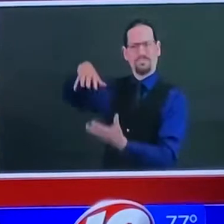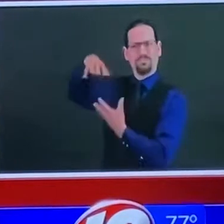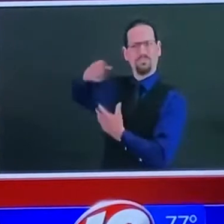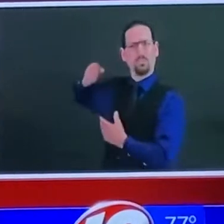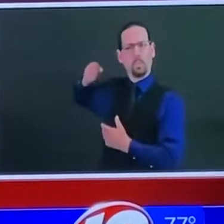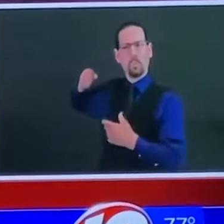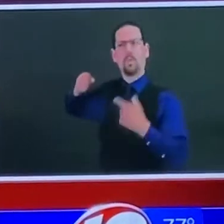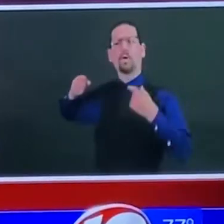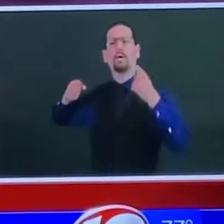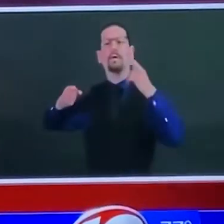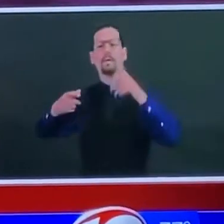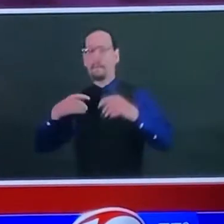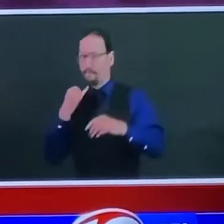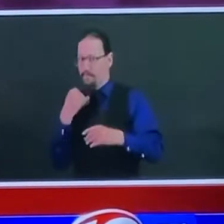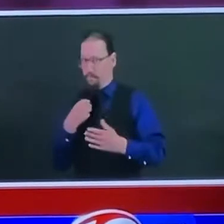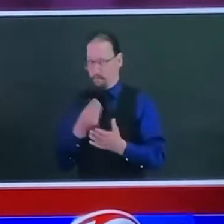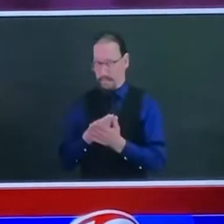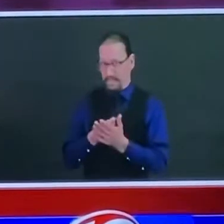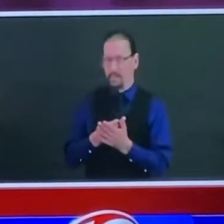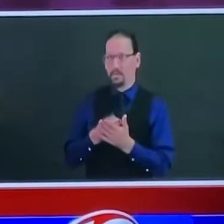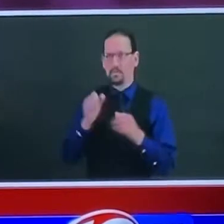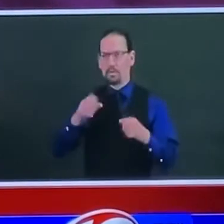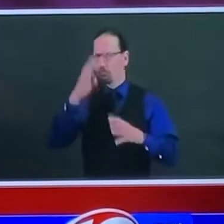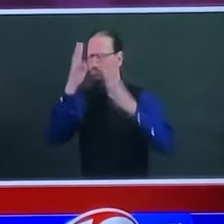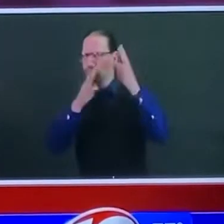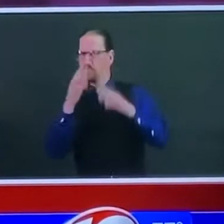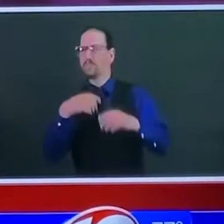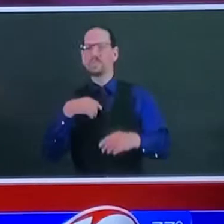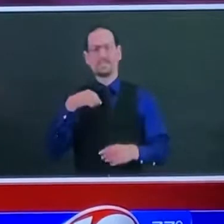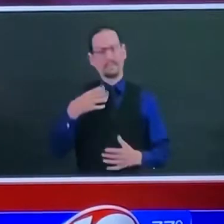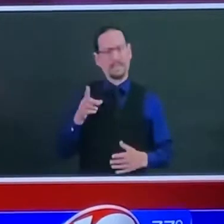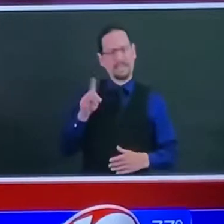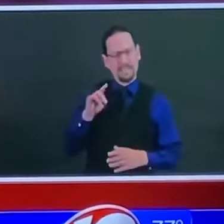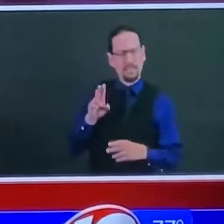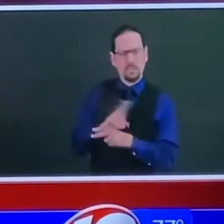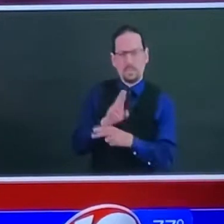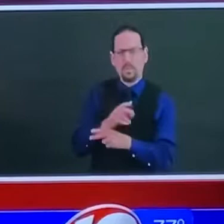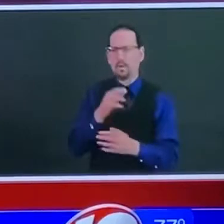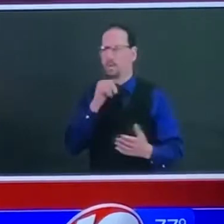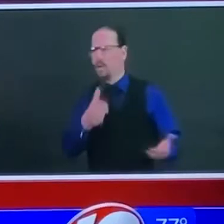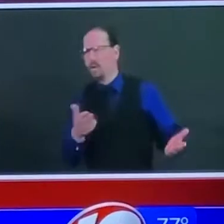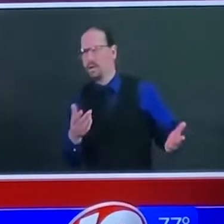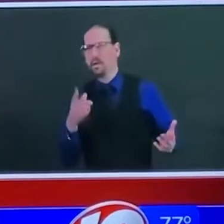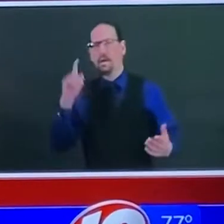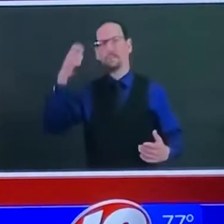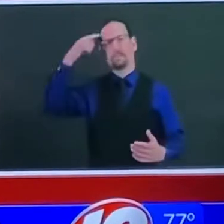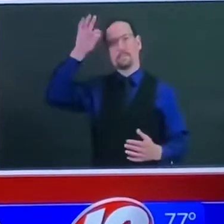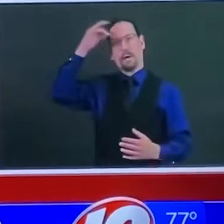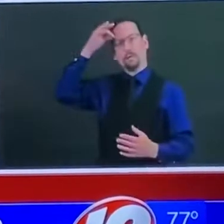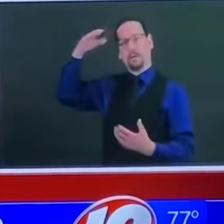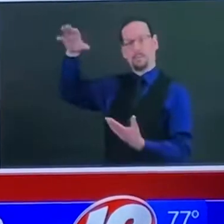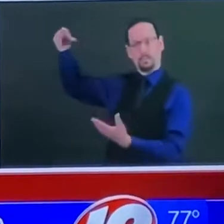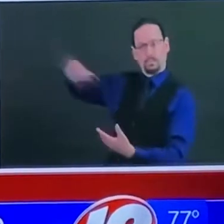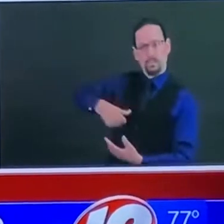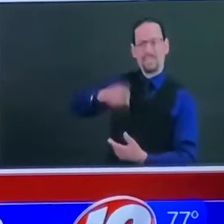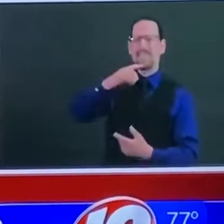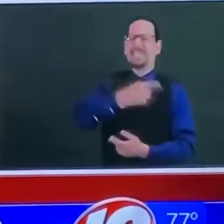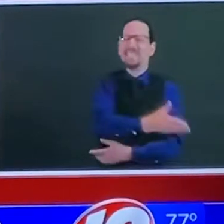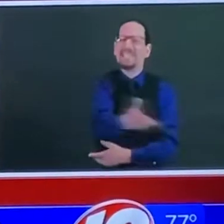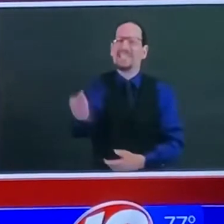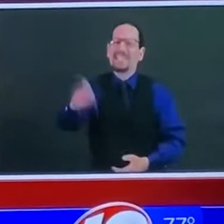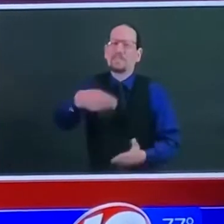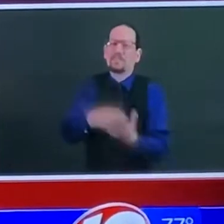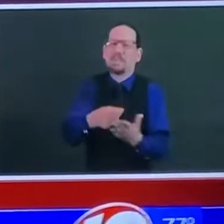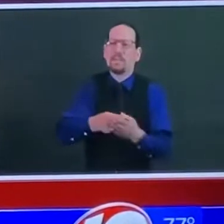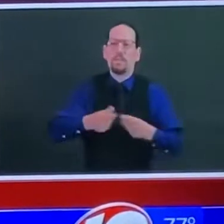well, as long as you have the money, you can use it. So if you're not expecting more money to come in, there's some people who want that money right now dedicated to businesses.